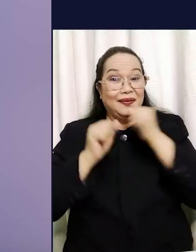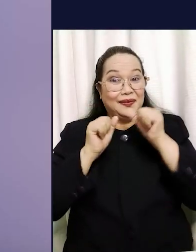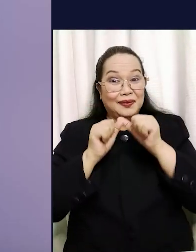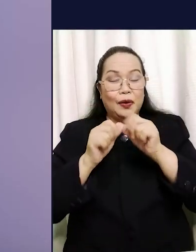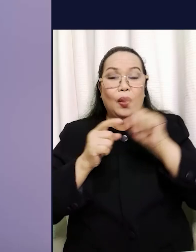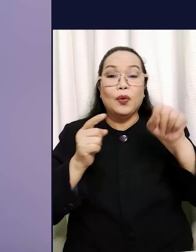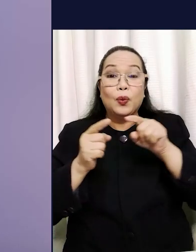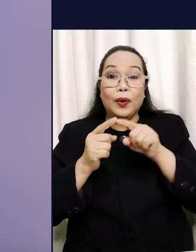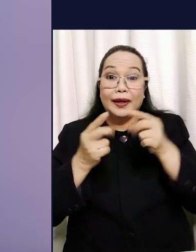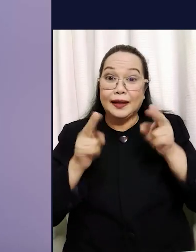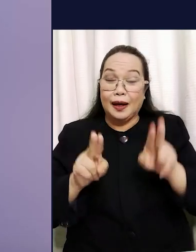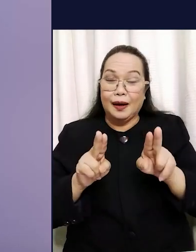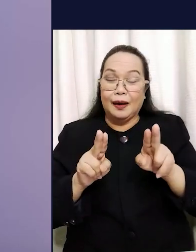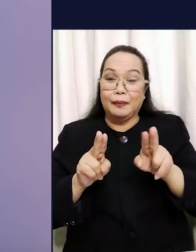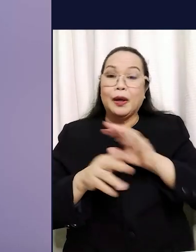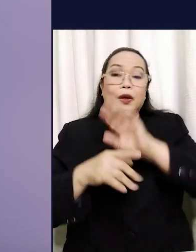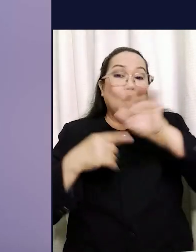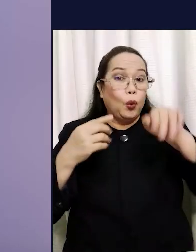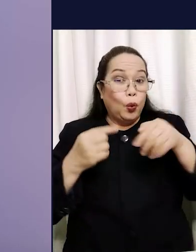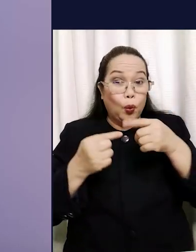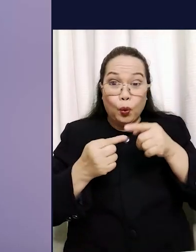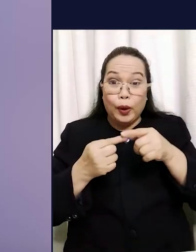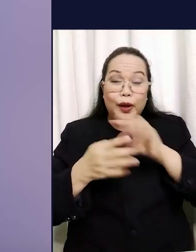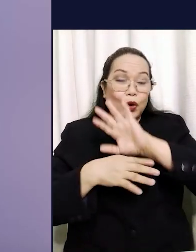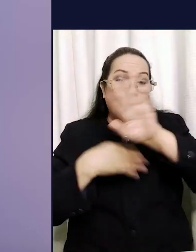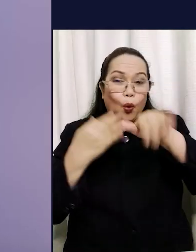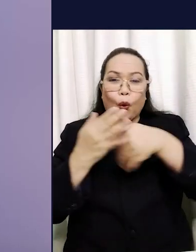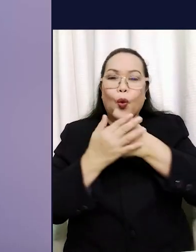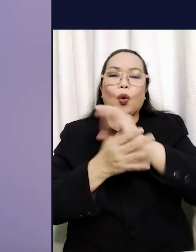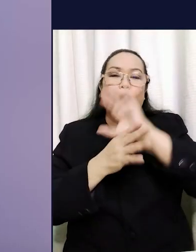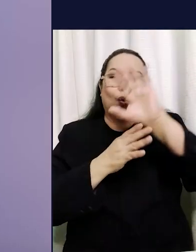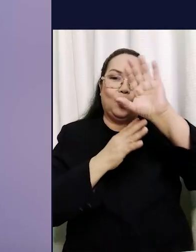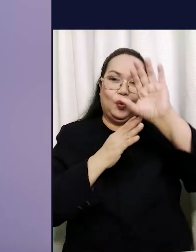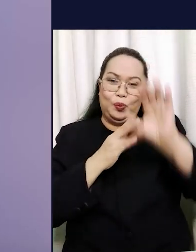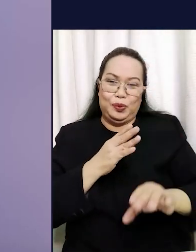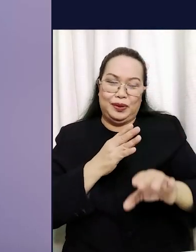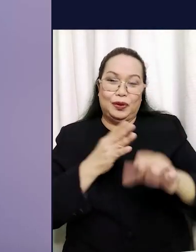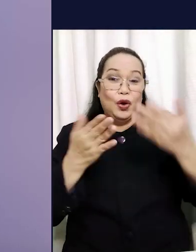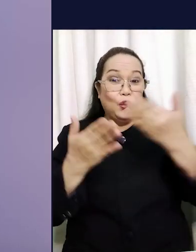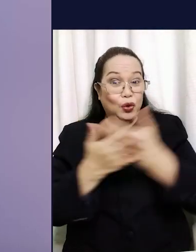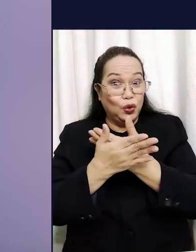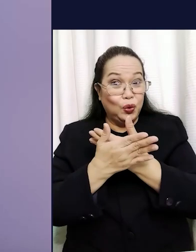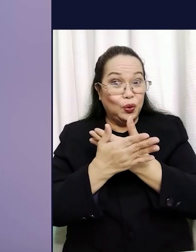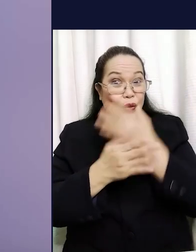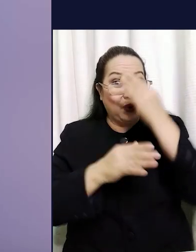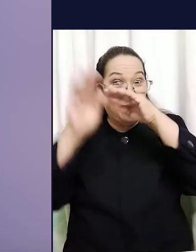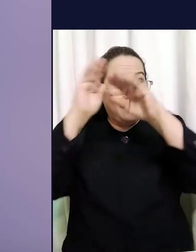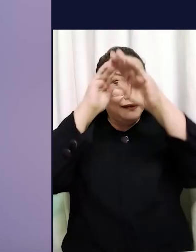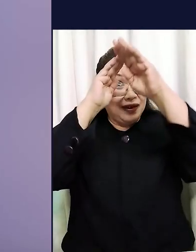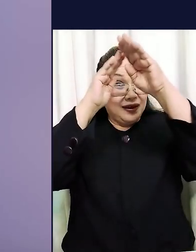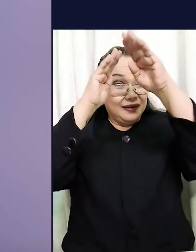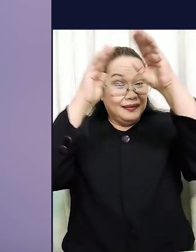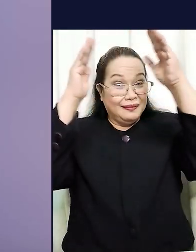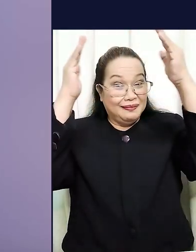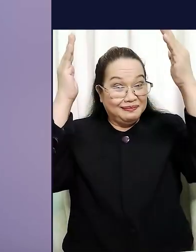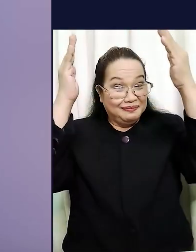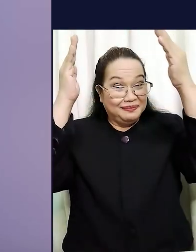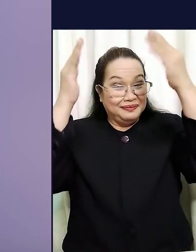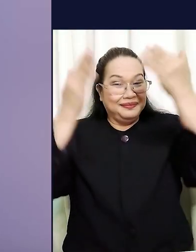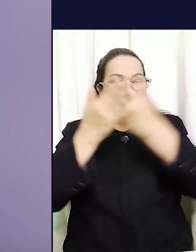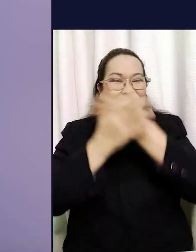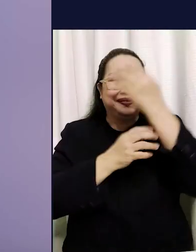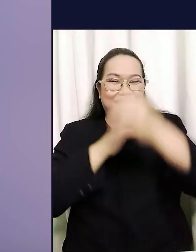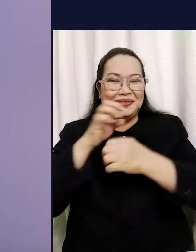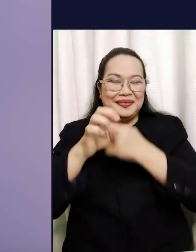still be the knowledge and prophecy, pero ang love nandun pa rin. Kailan mangyayari po? Pag lahat ay nasettle